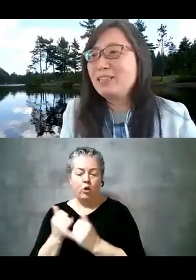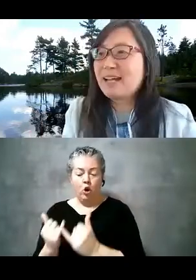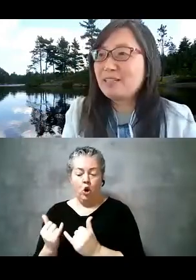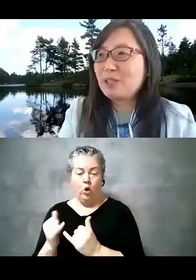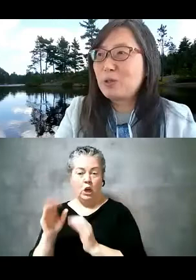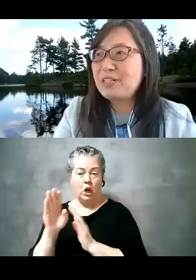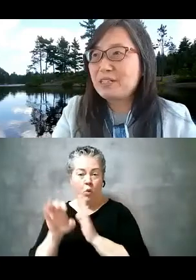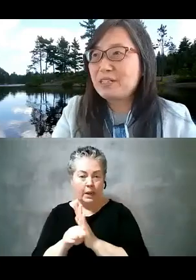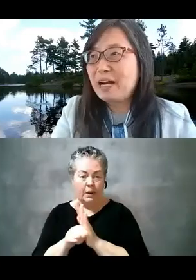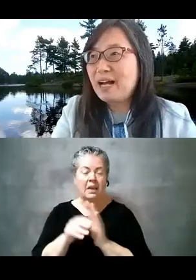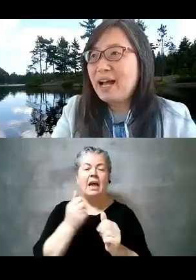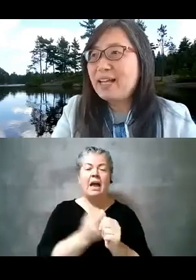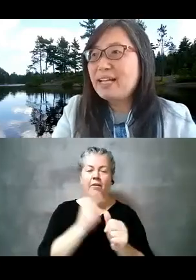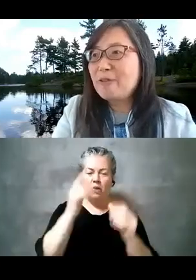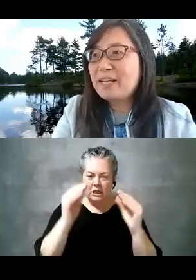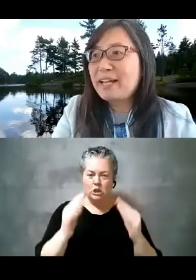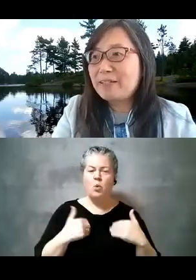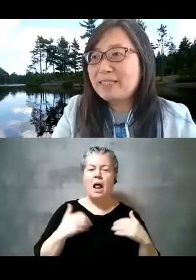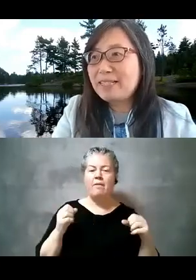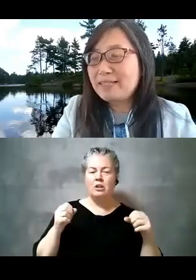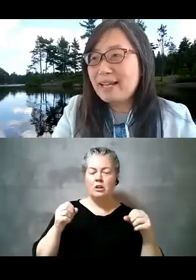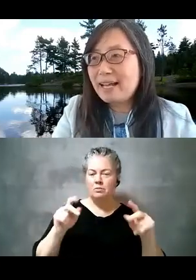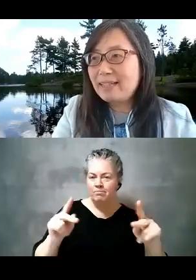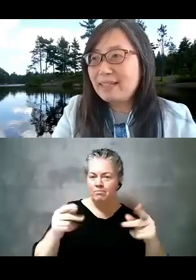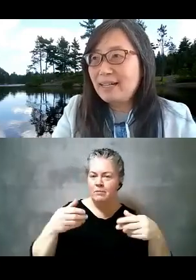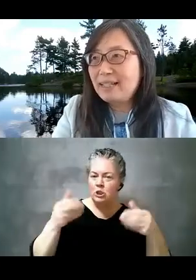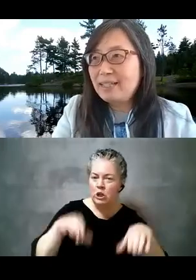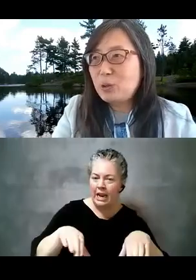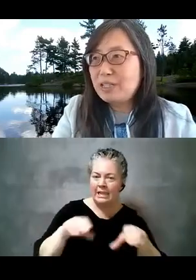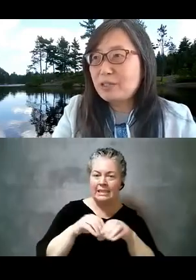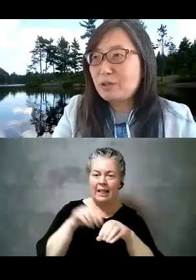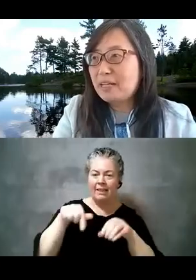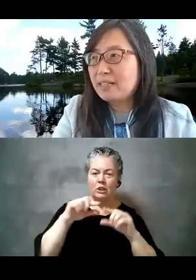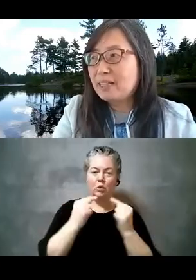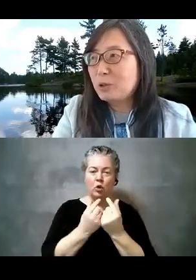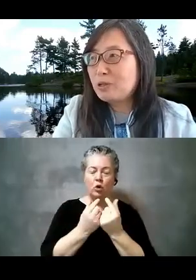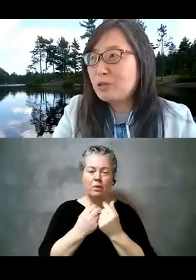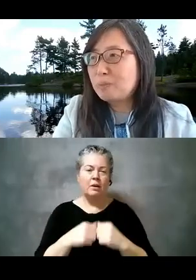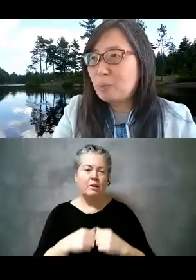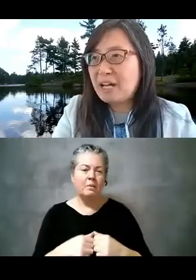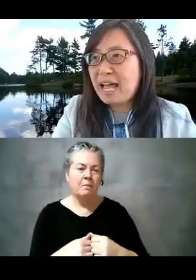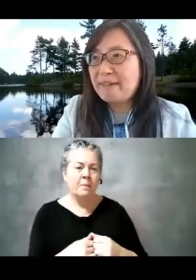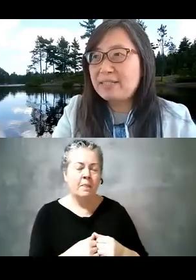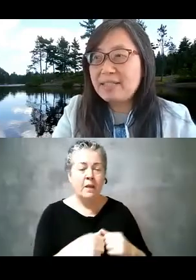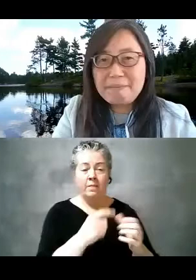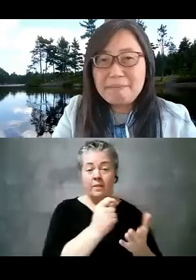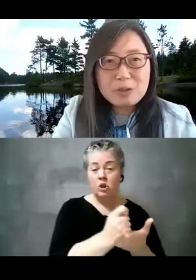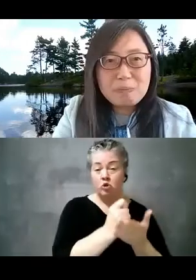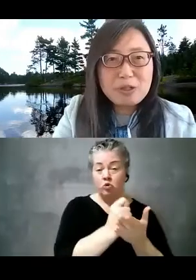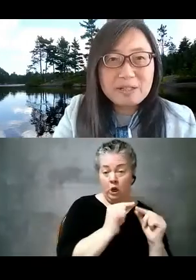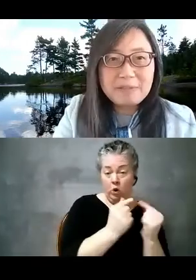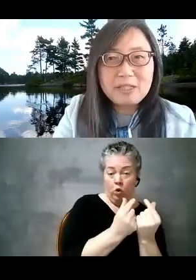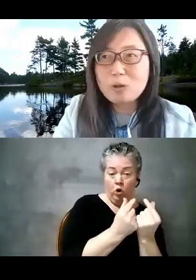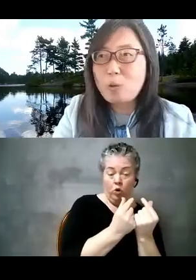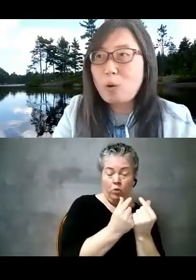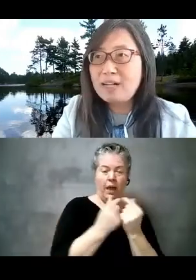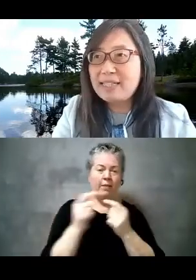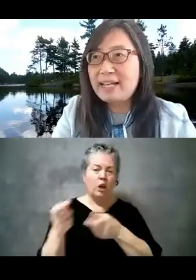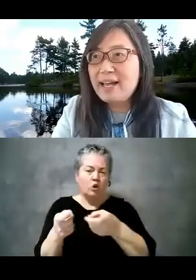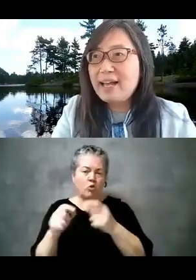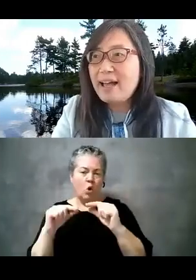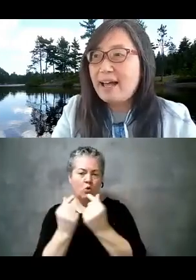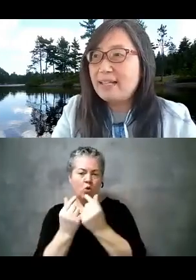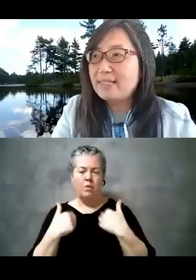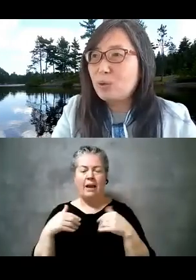to be assigned to the treated group. And therefore, it guarantees that the treated group and the control group will have the same distribution of teacher